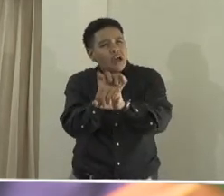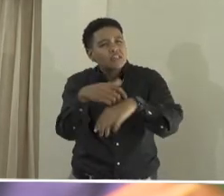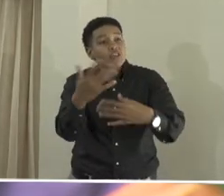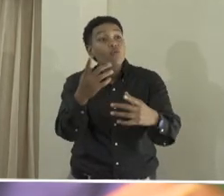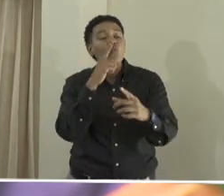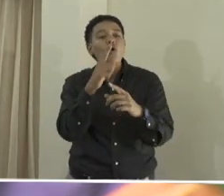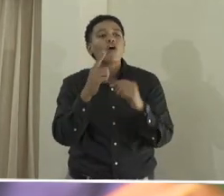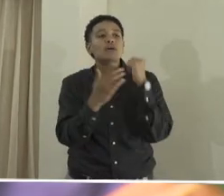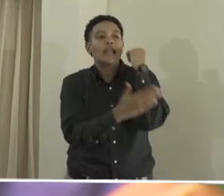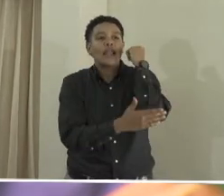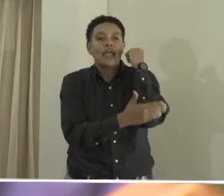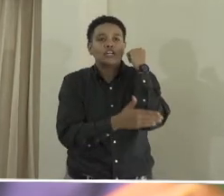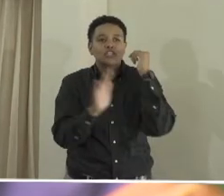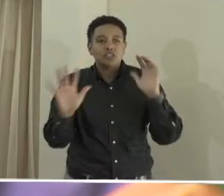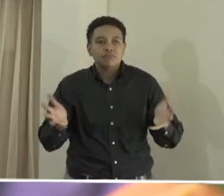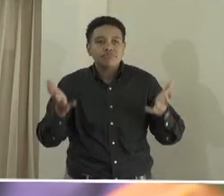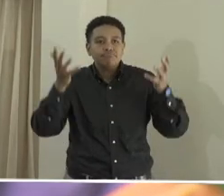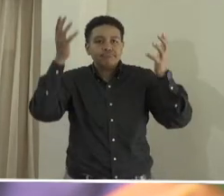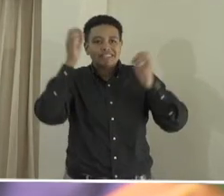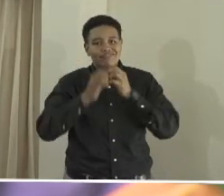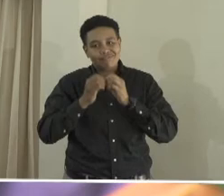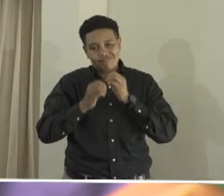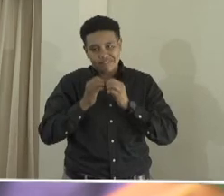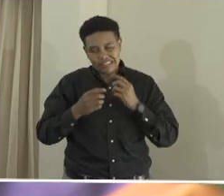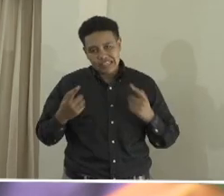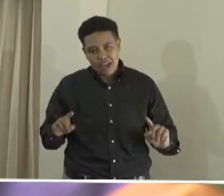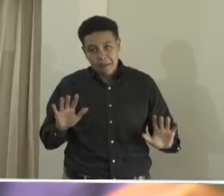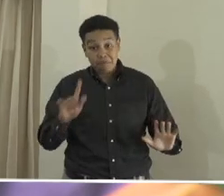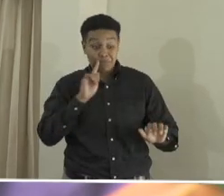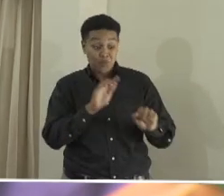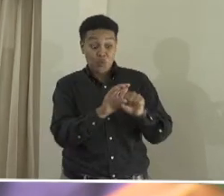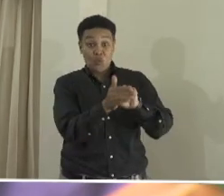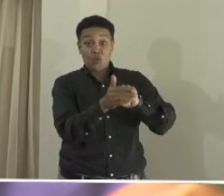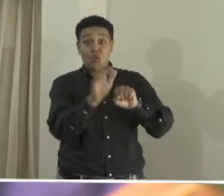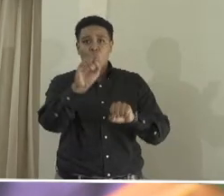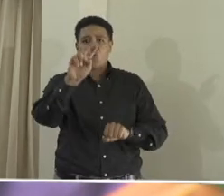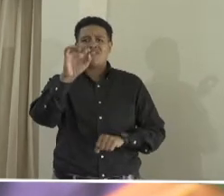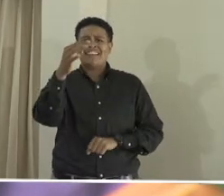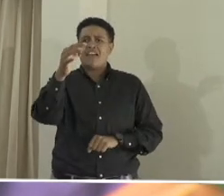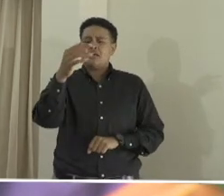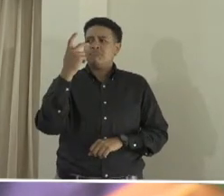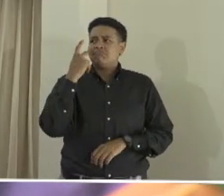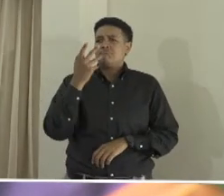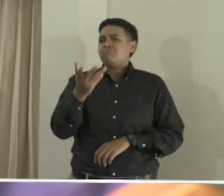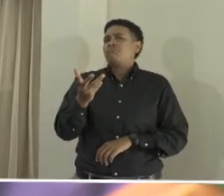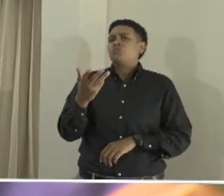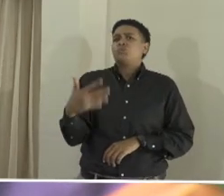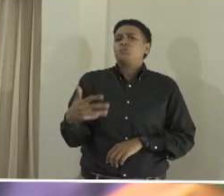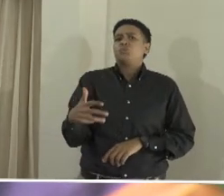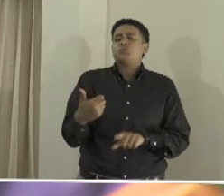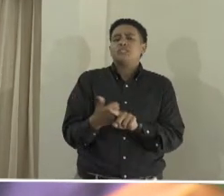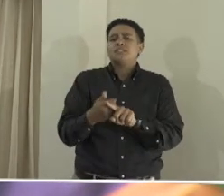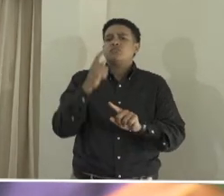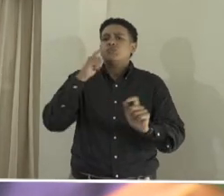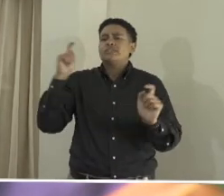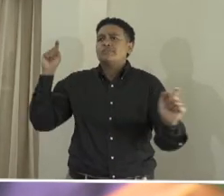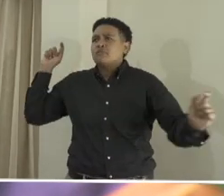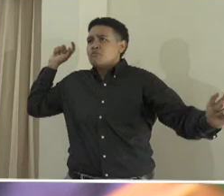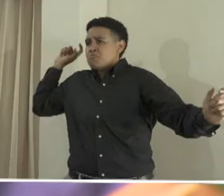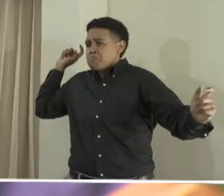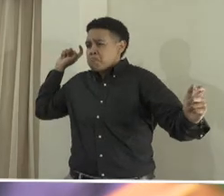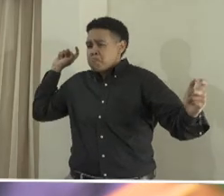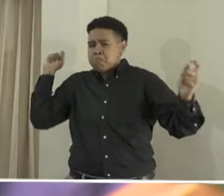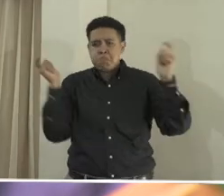of nation building. The COVID-19 pandemic has changed our lives in